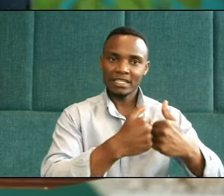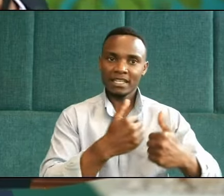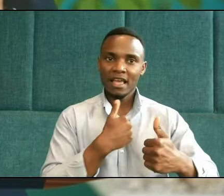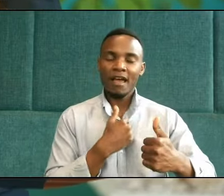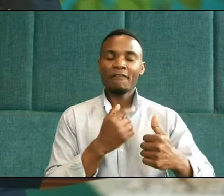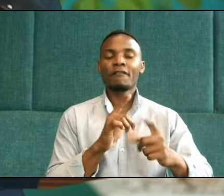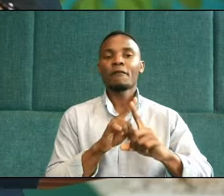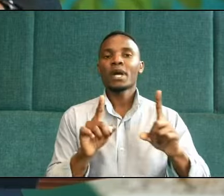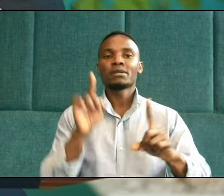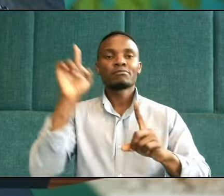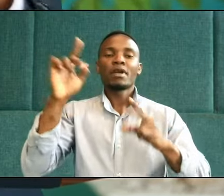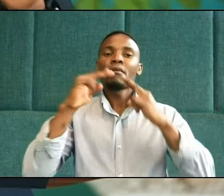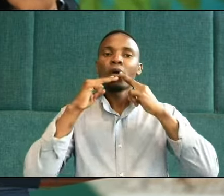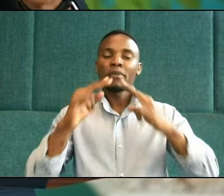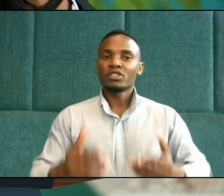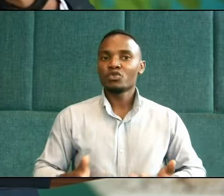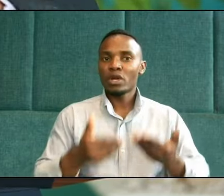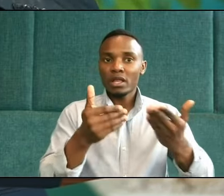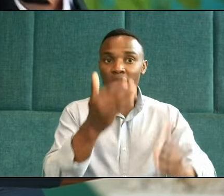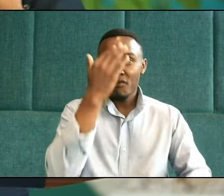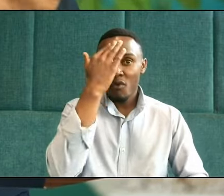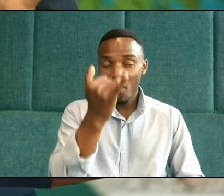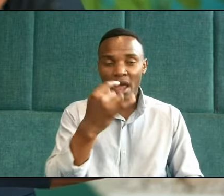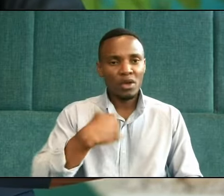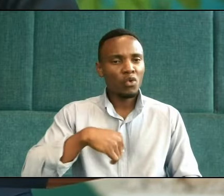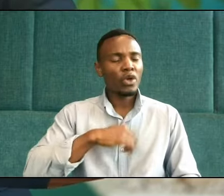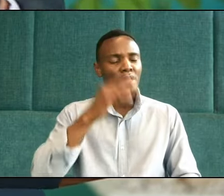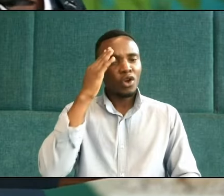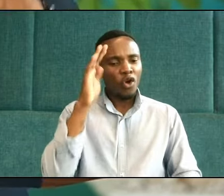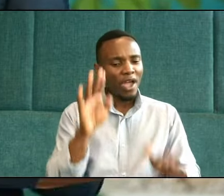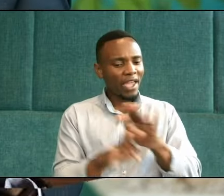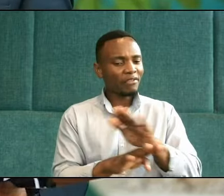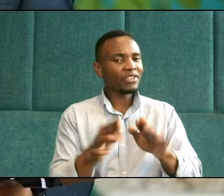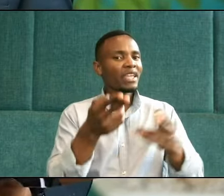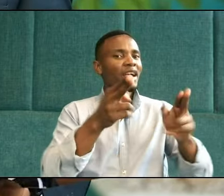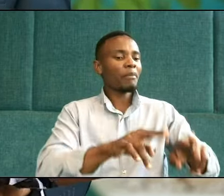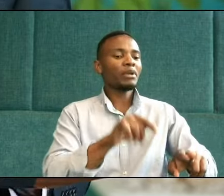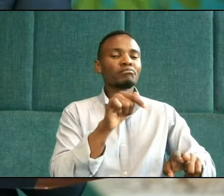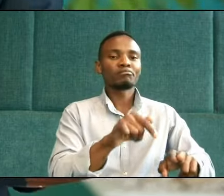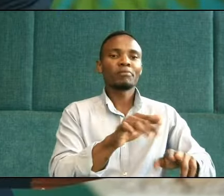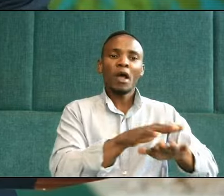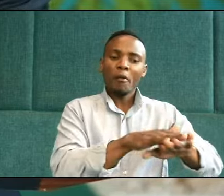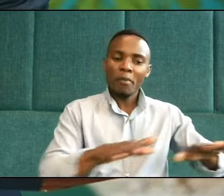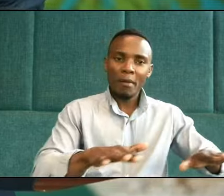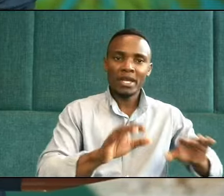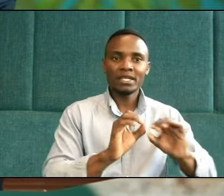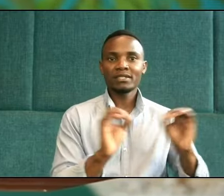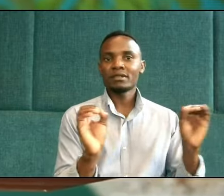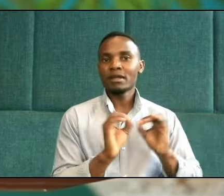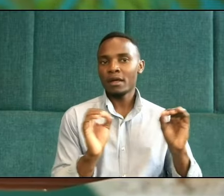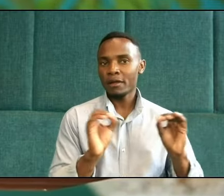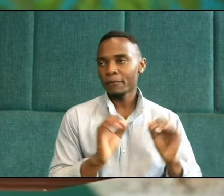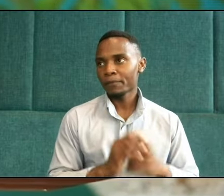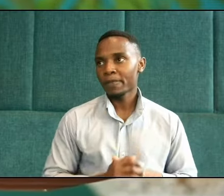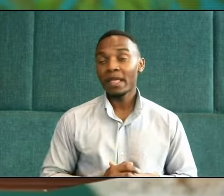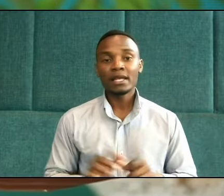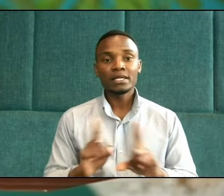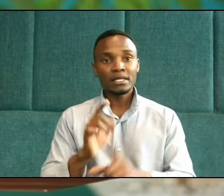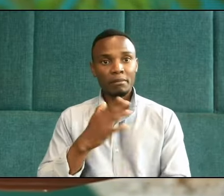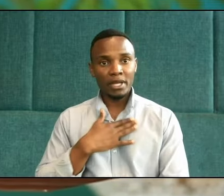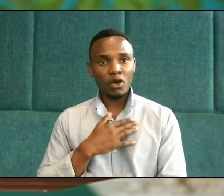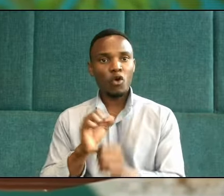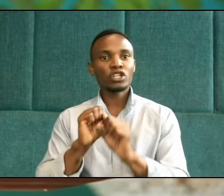we know whatever is happening is just for a moment. And even in our social